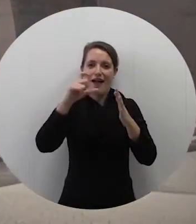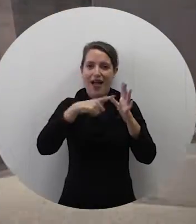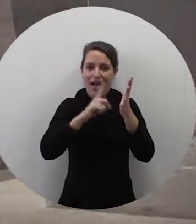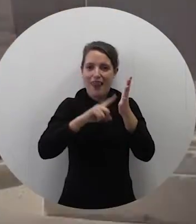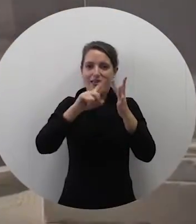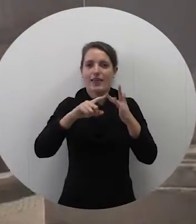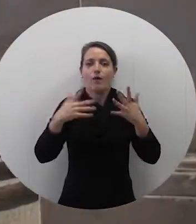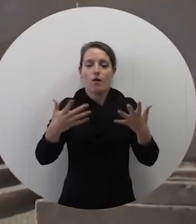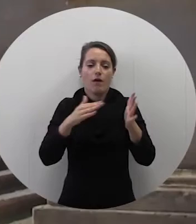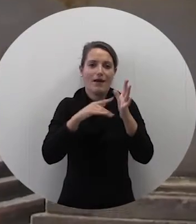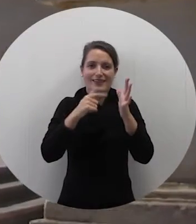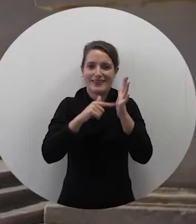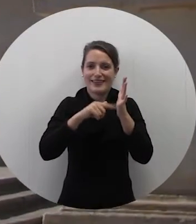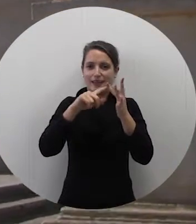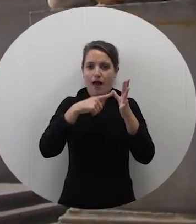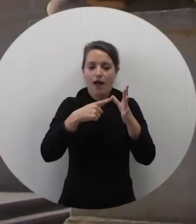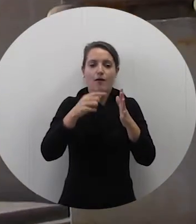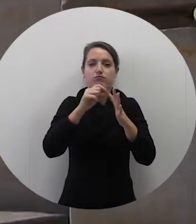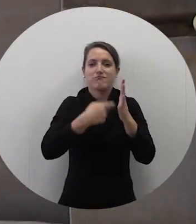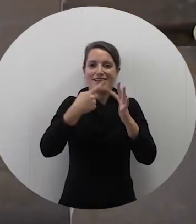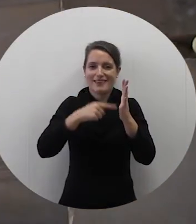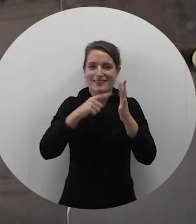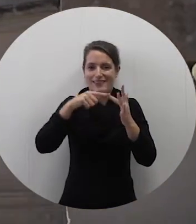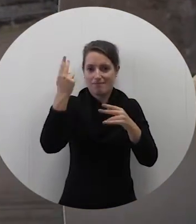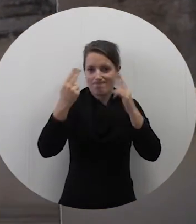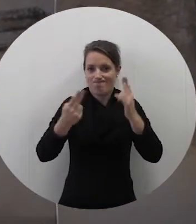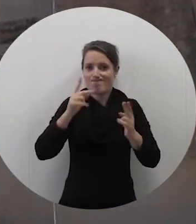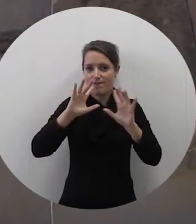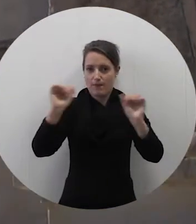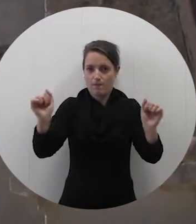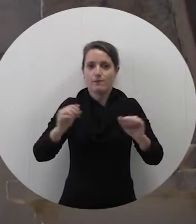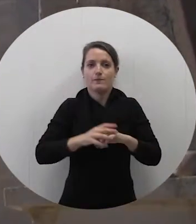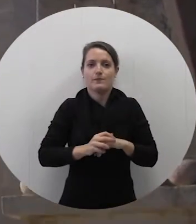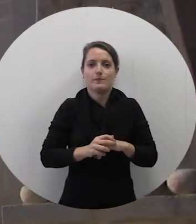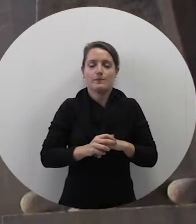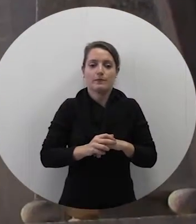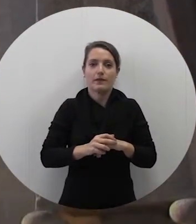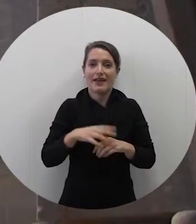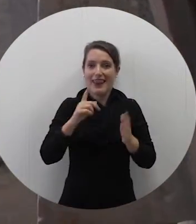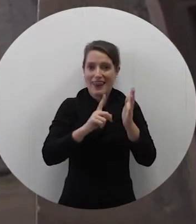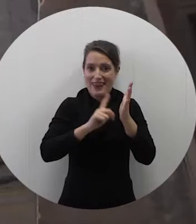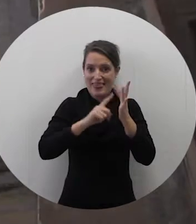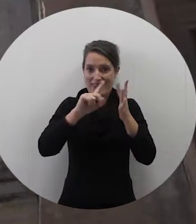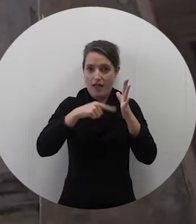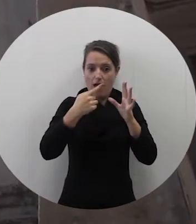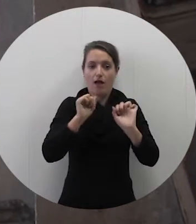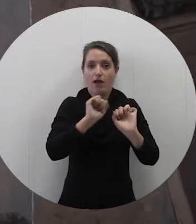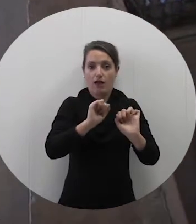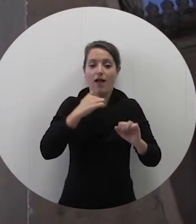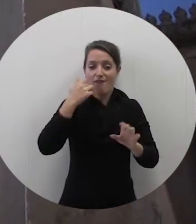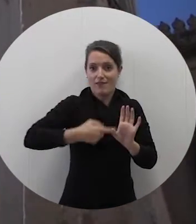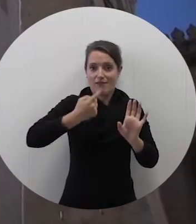Preti. The village feast is celebrated in the first week of August and is famous for the magnificent